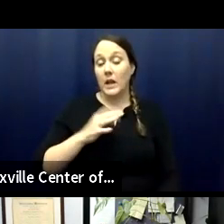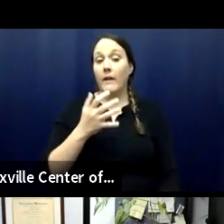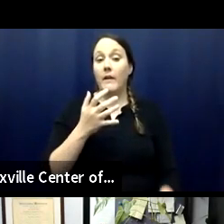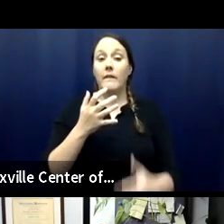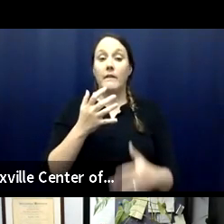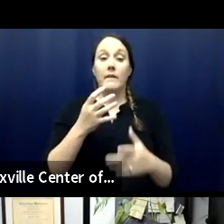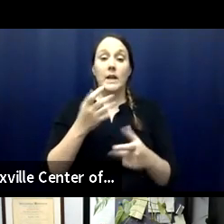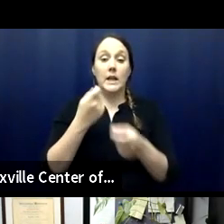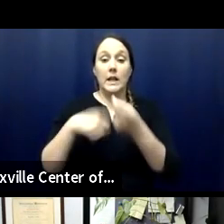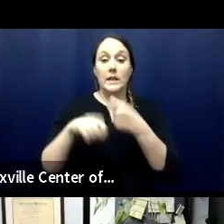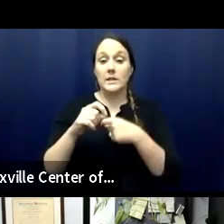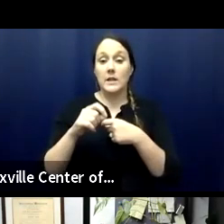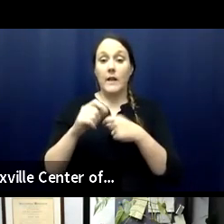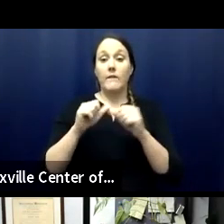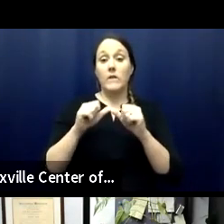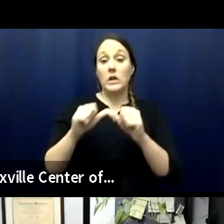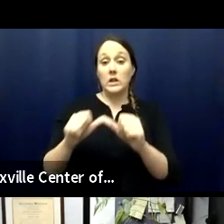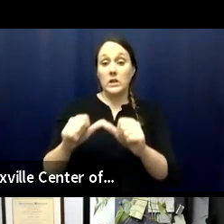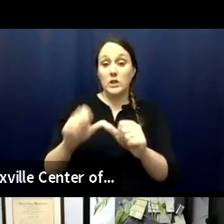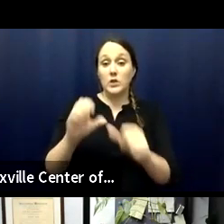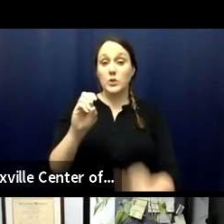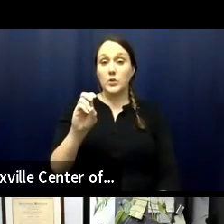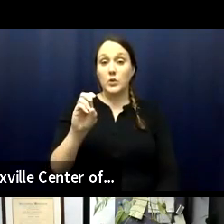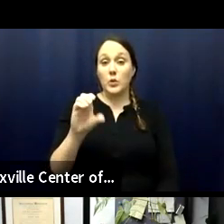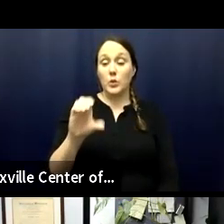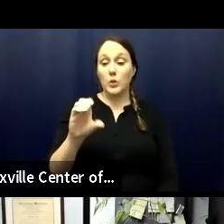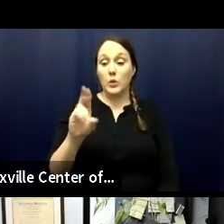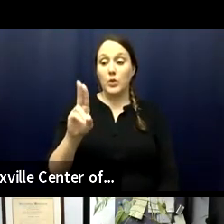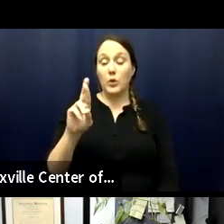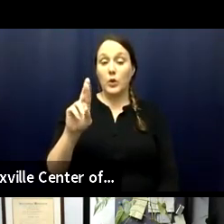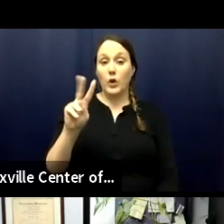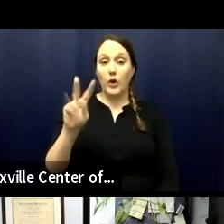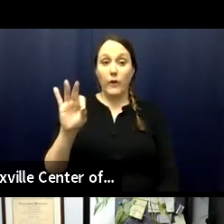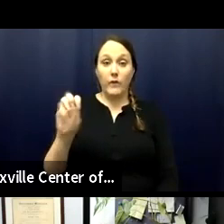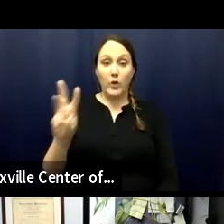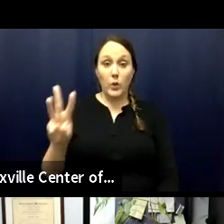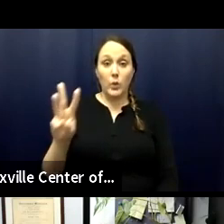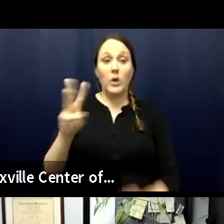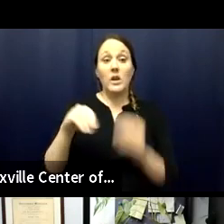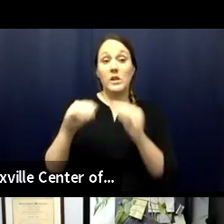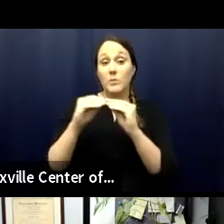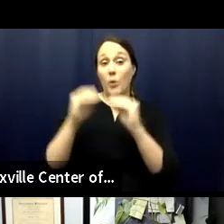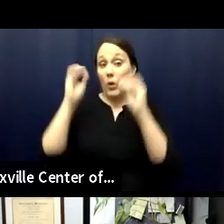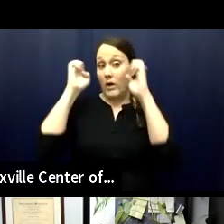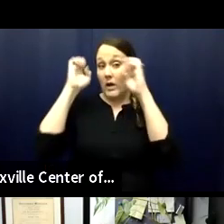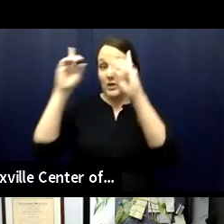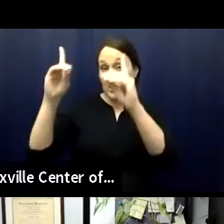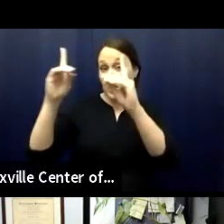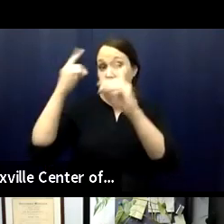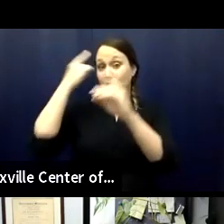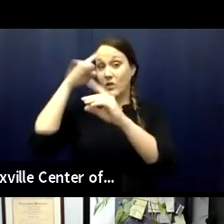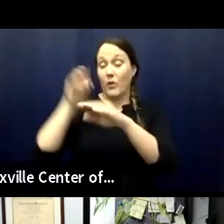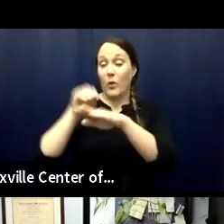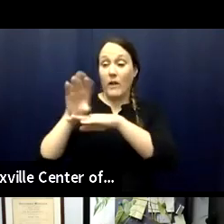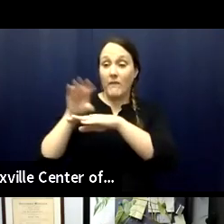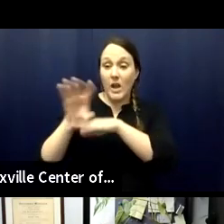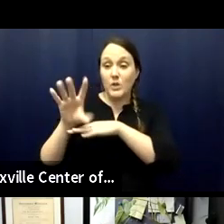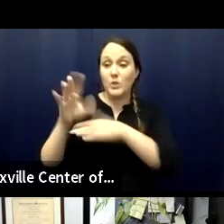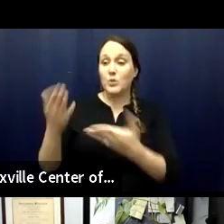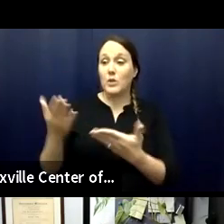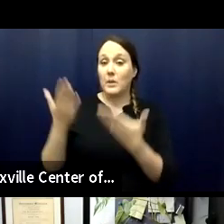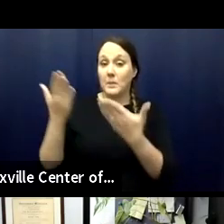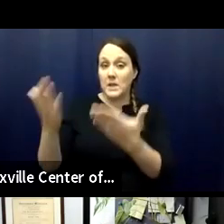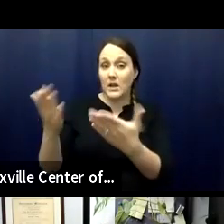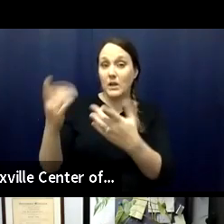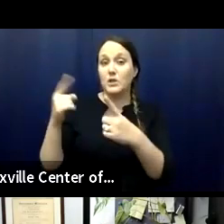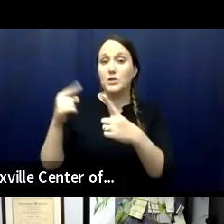a continuation of a curfew, that more education be allocated, or an advisory recommendation